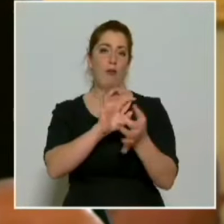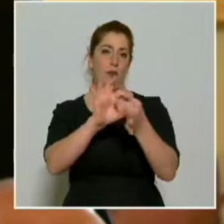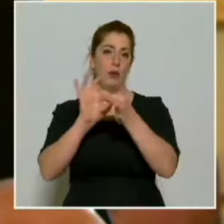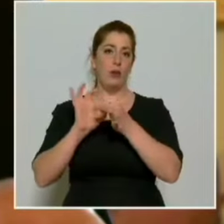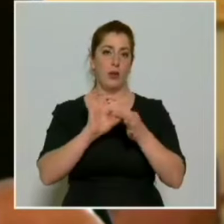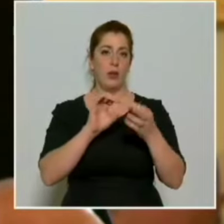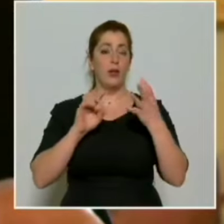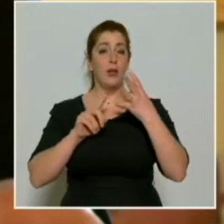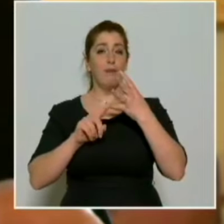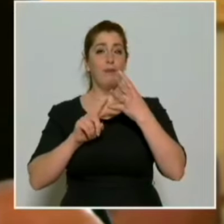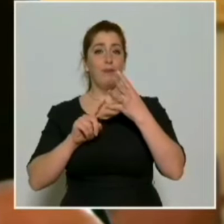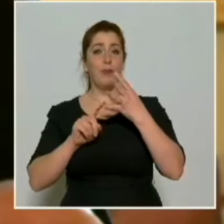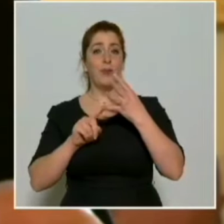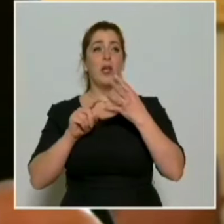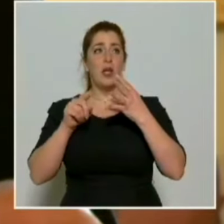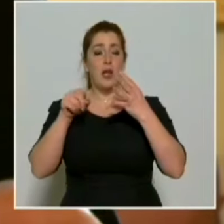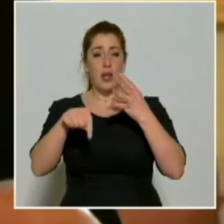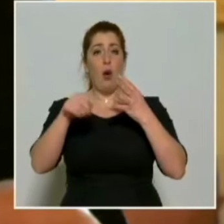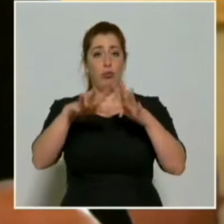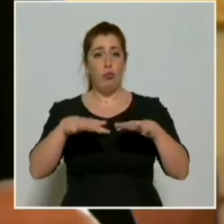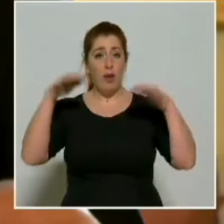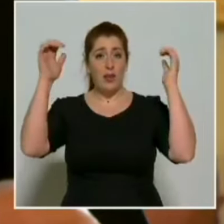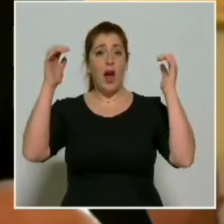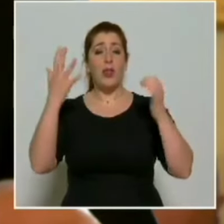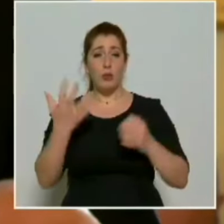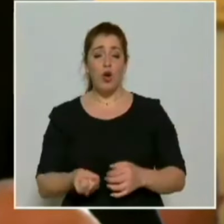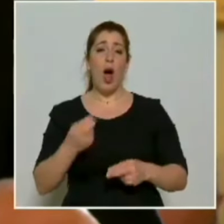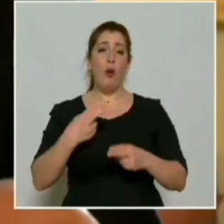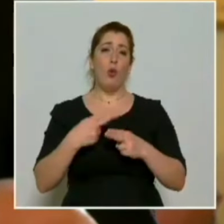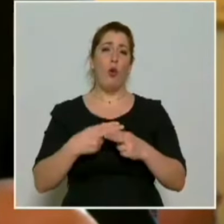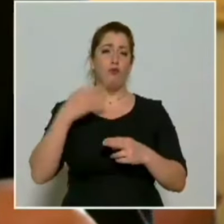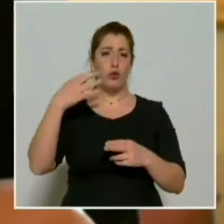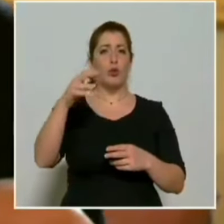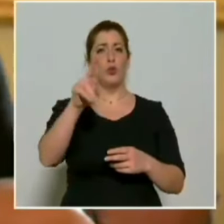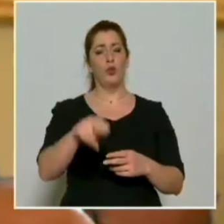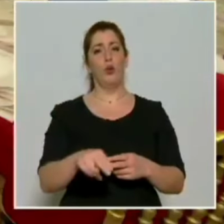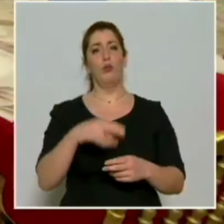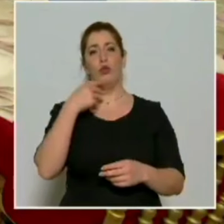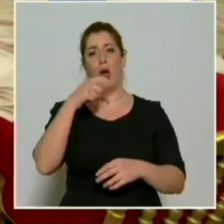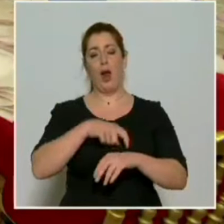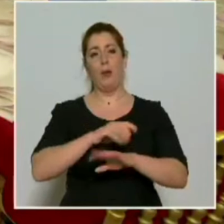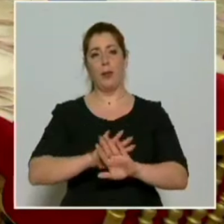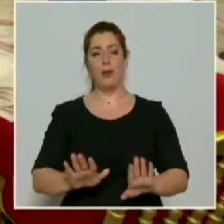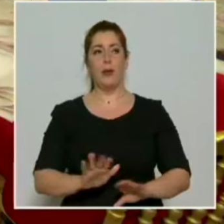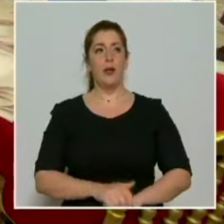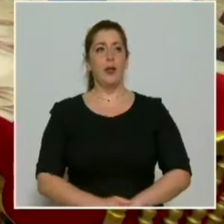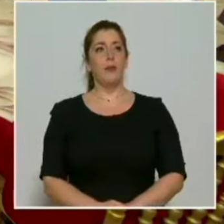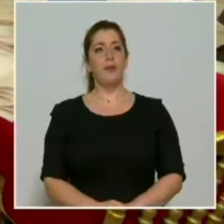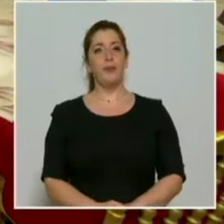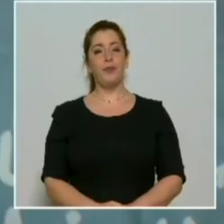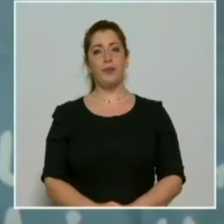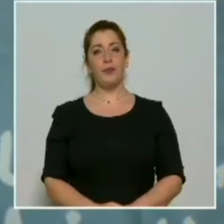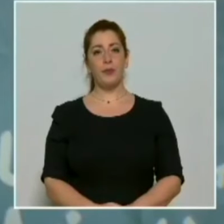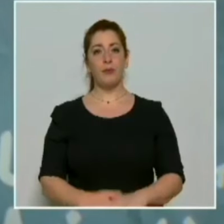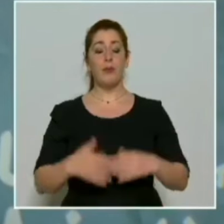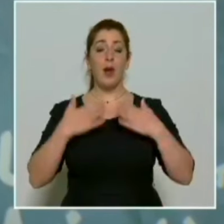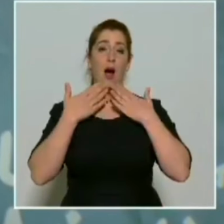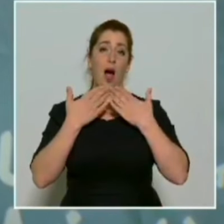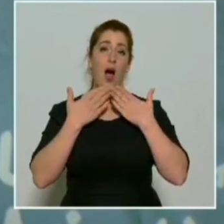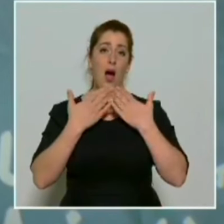il-dawk il-konferenzi għandhom ikunu fil-futuru wkoll. Nirringrazzjakom minn qalbi. Grazzi lilek. U ħanadu issa